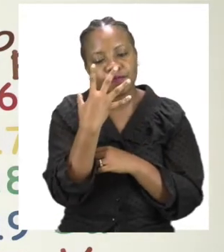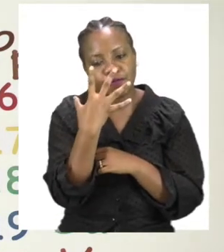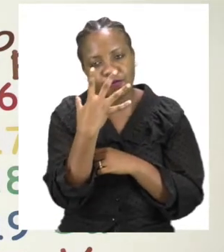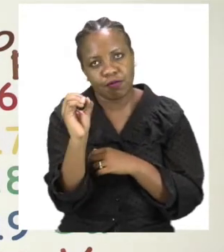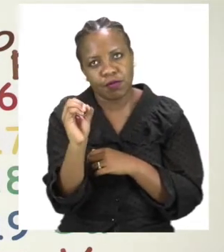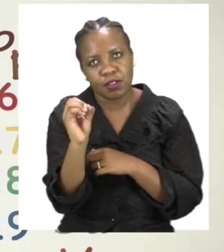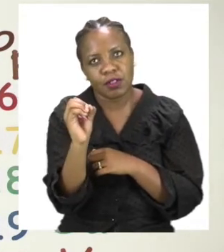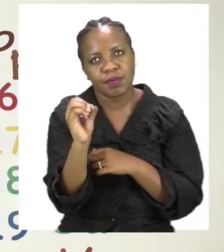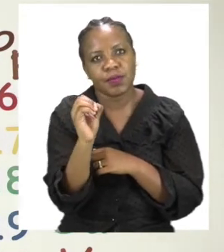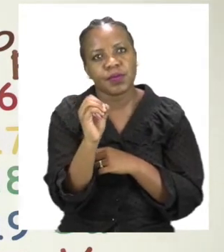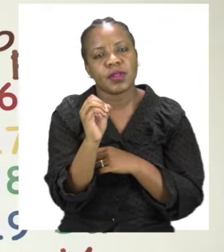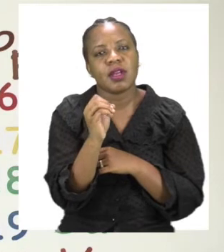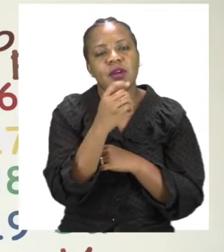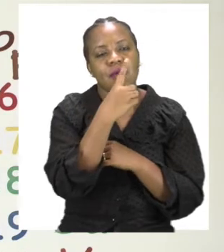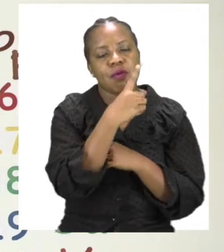150,